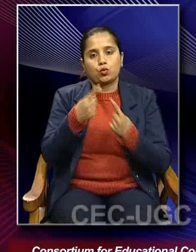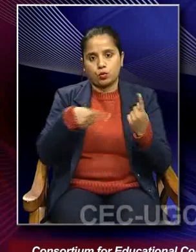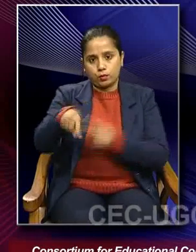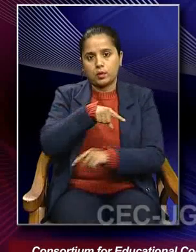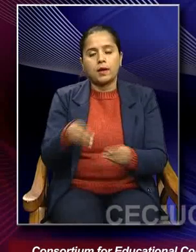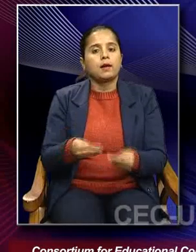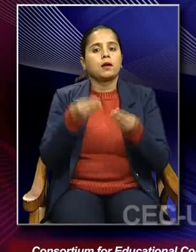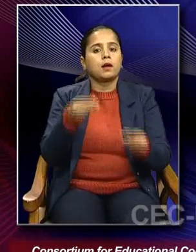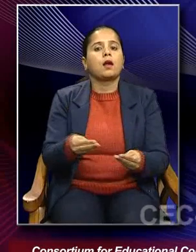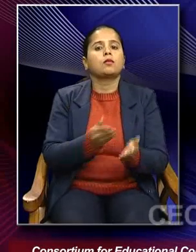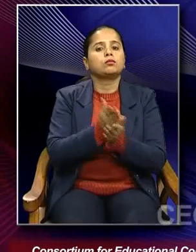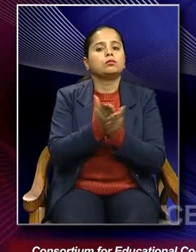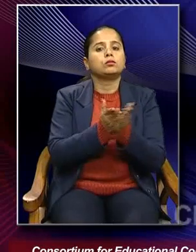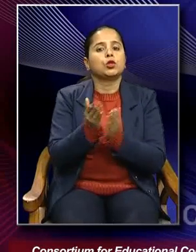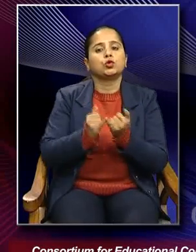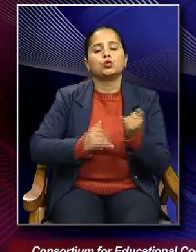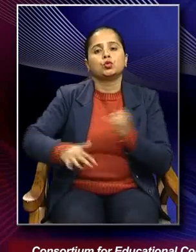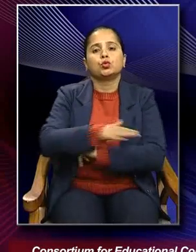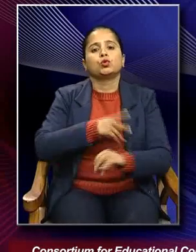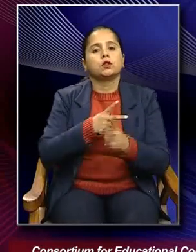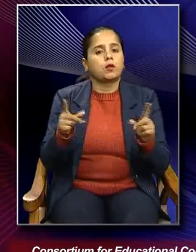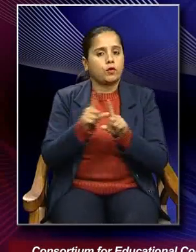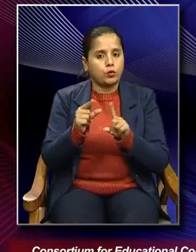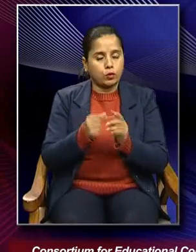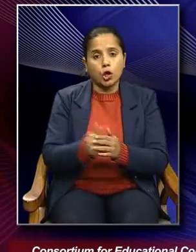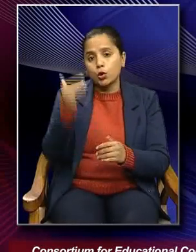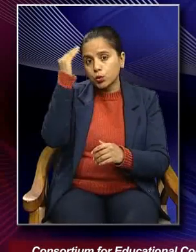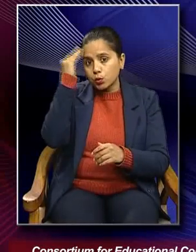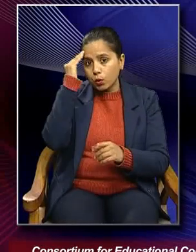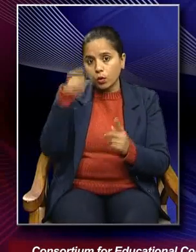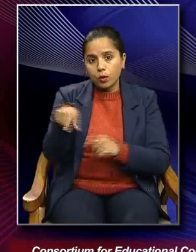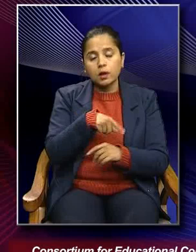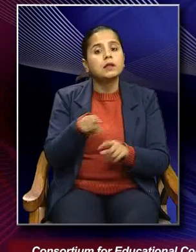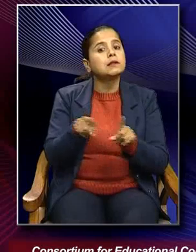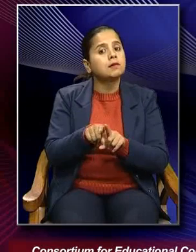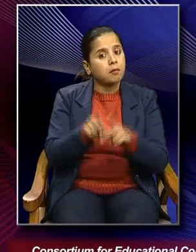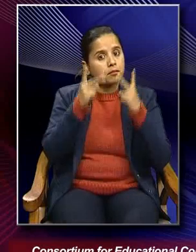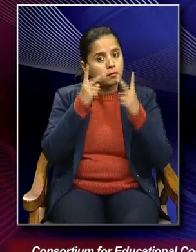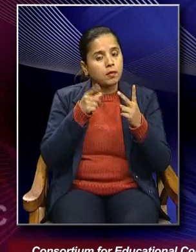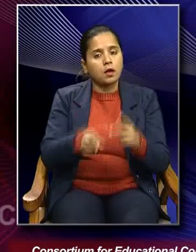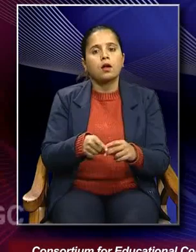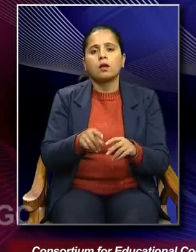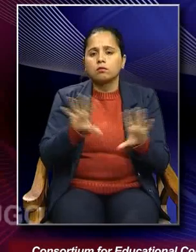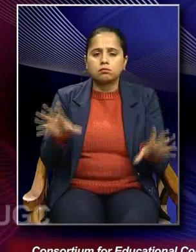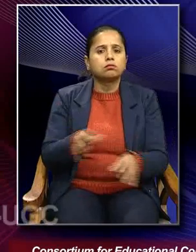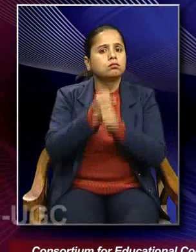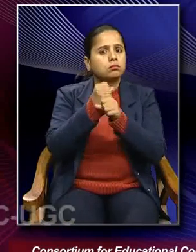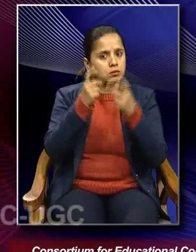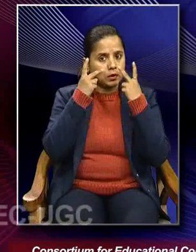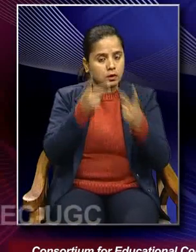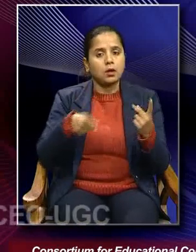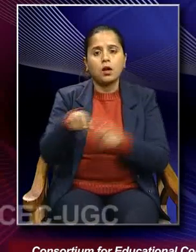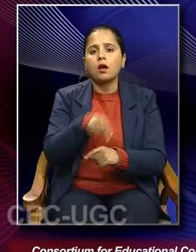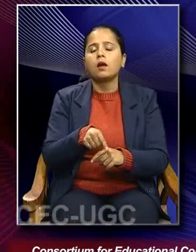provides a patterned social order. Knowledge is then the accumulation of